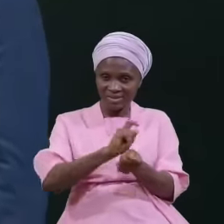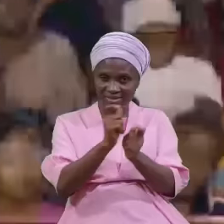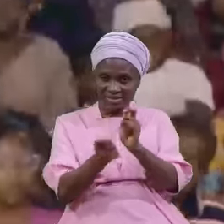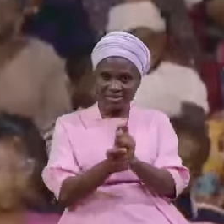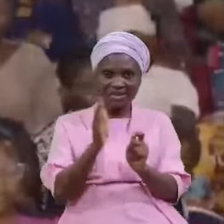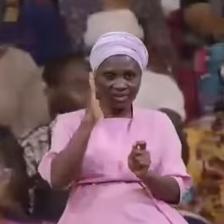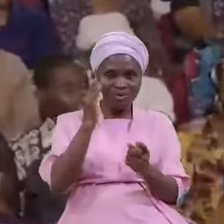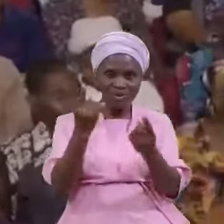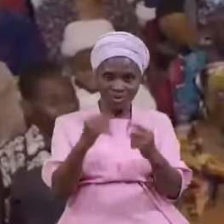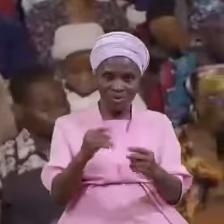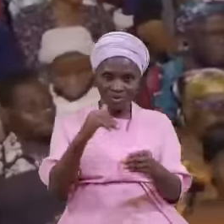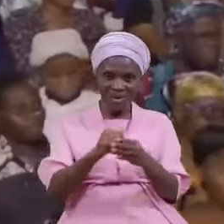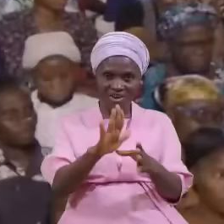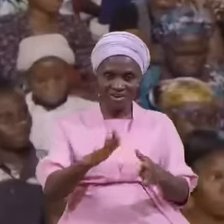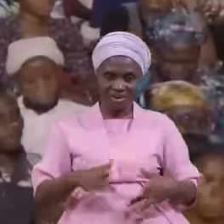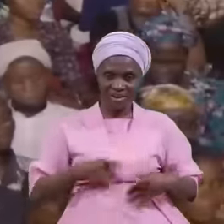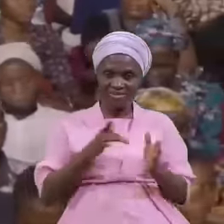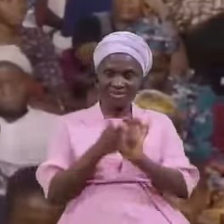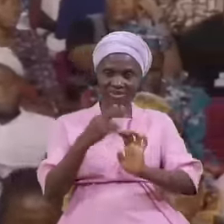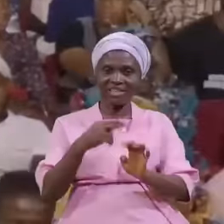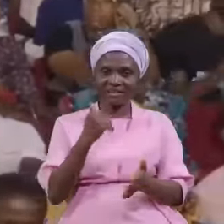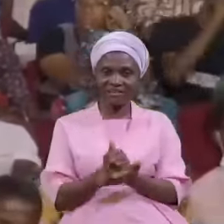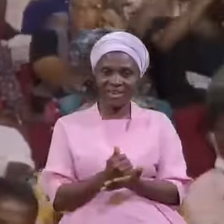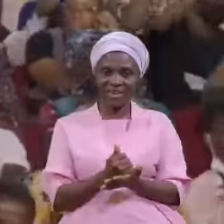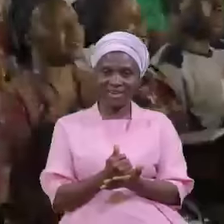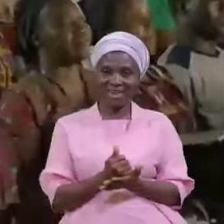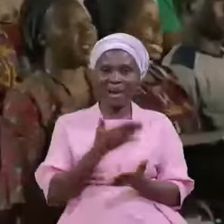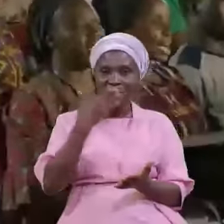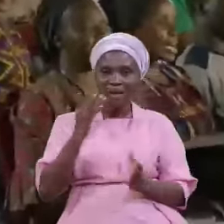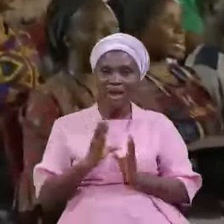your life. I'm waiting for a better amen.